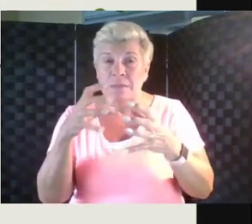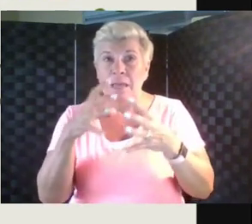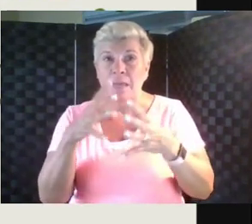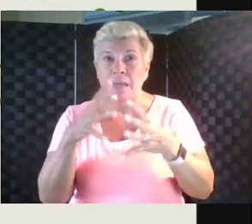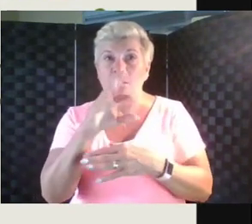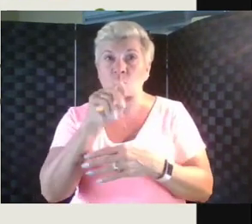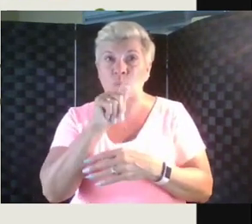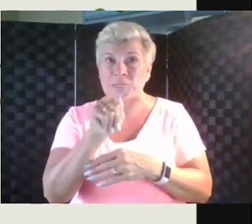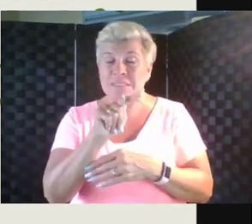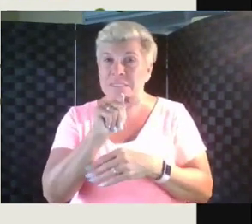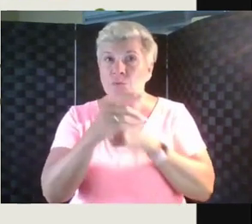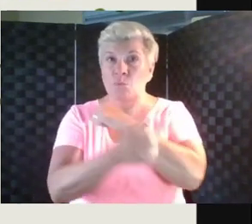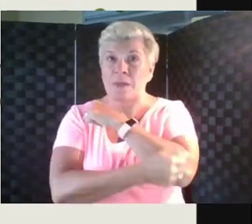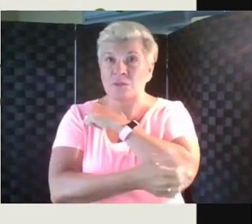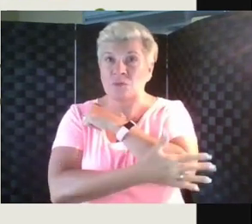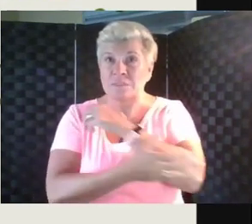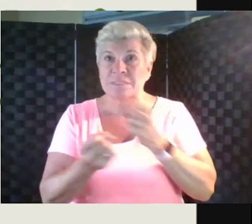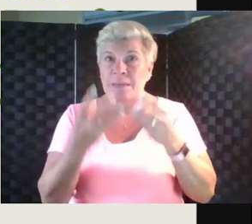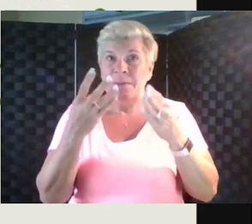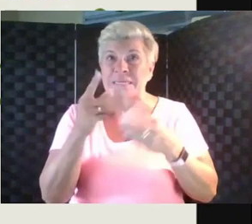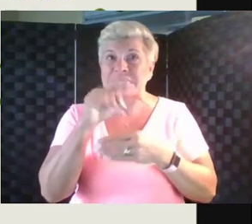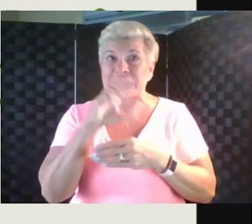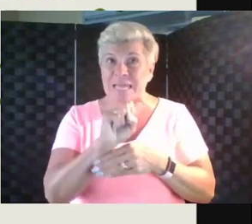are produced each day?